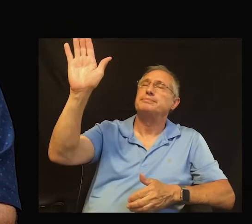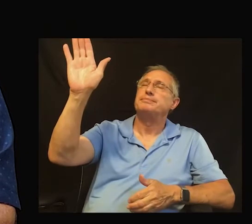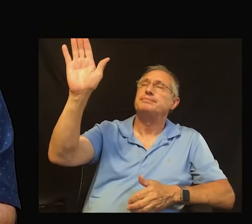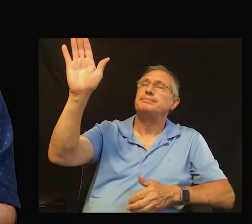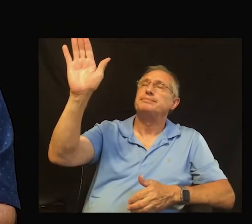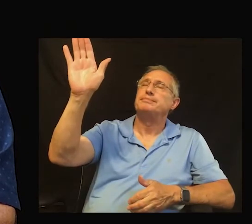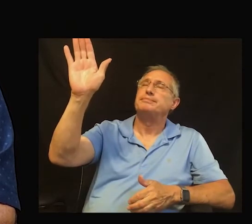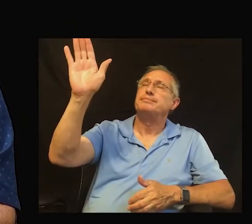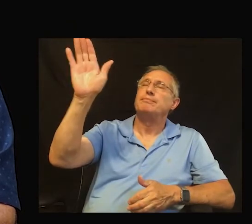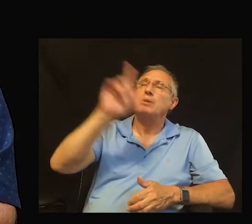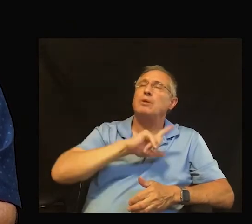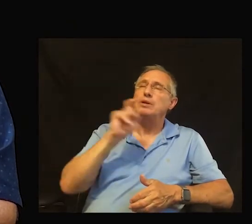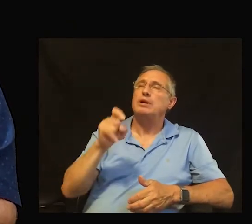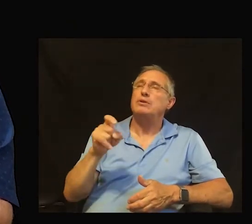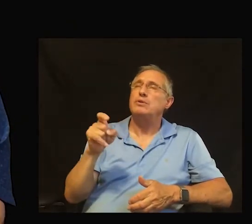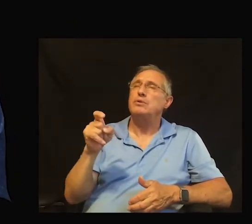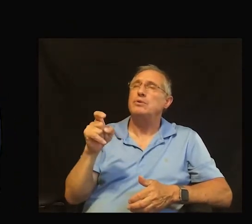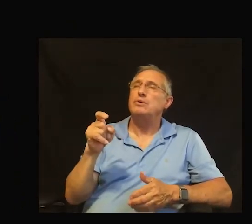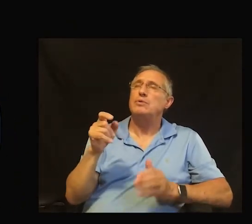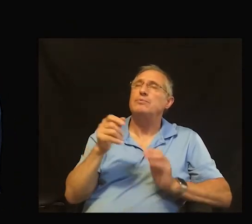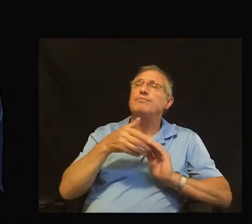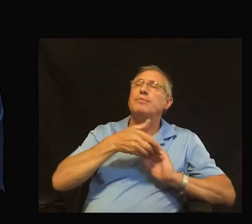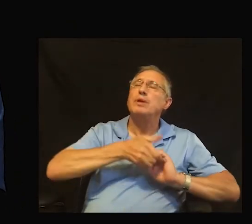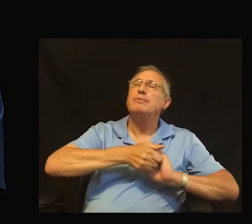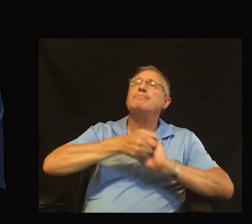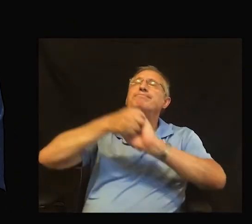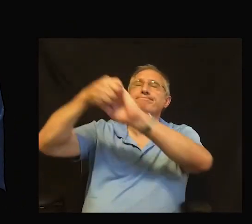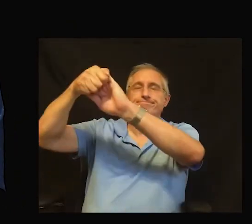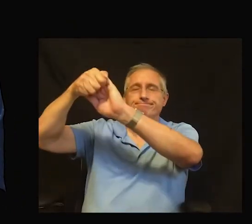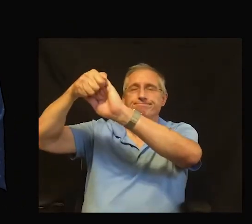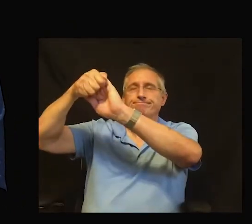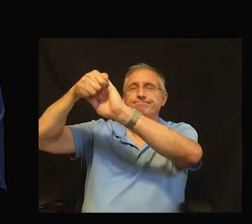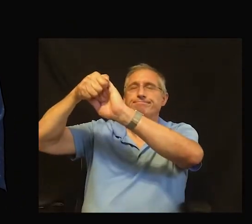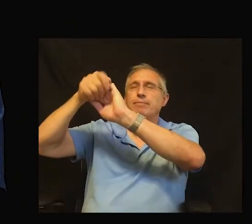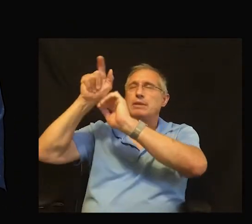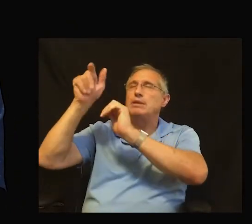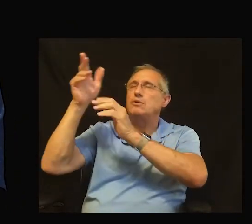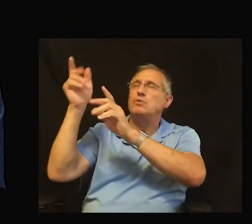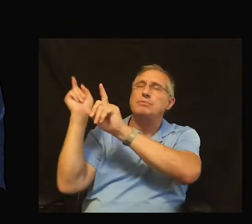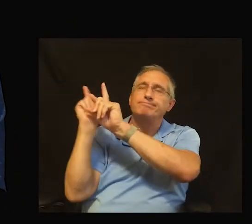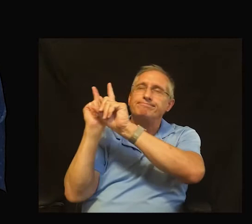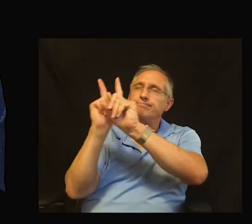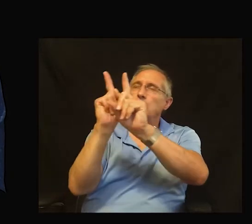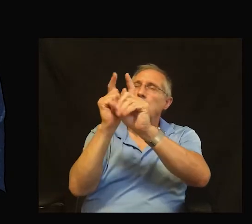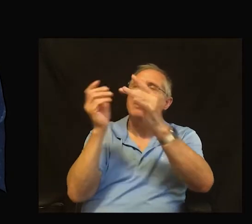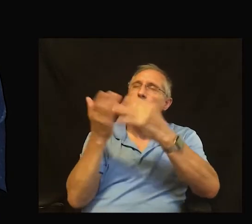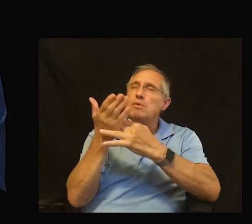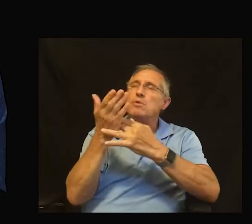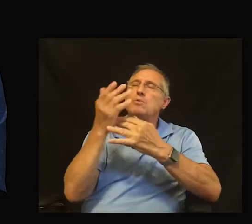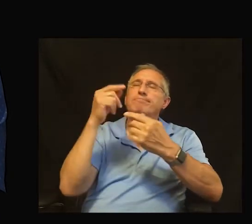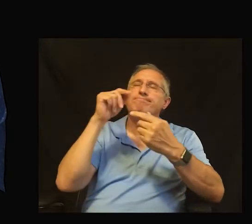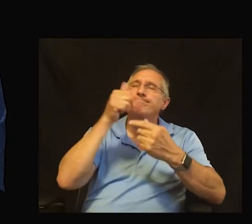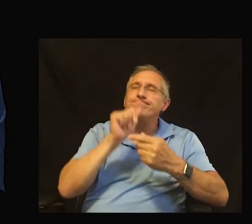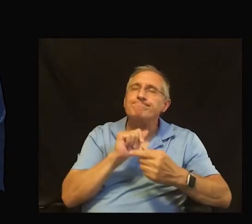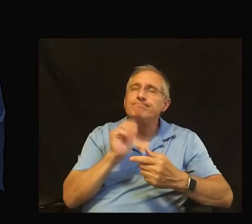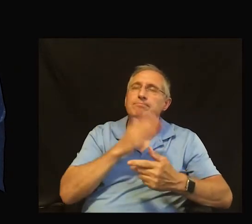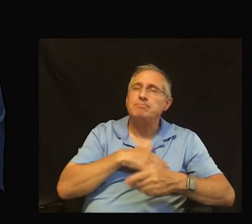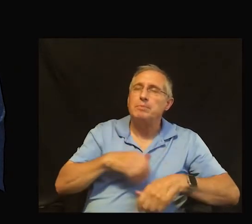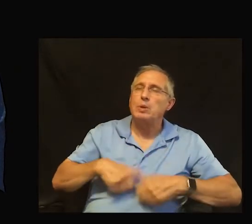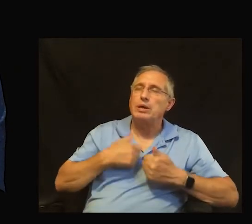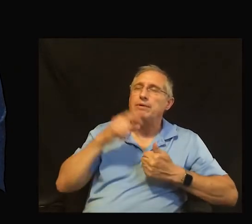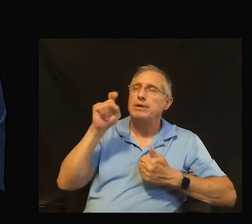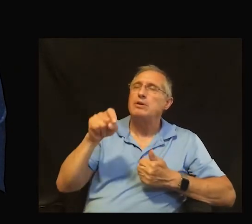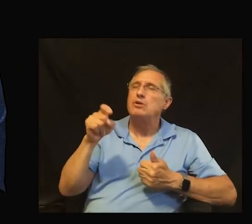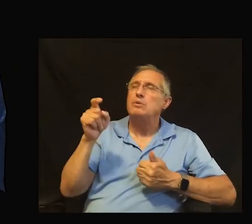to you. Lord, I need you to take me by the hand. I need you to walk me through the pain of